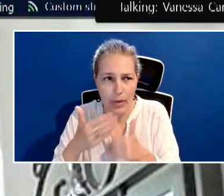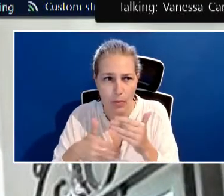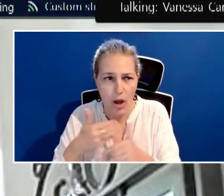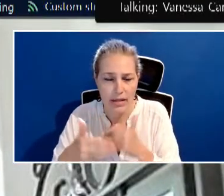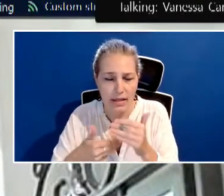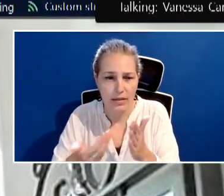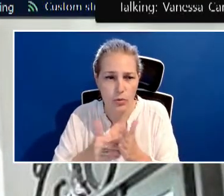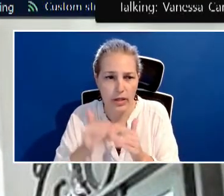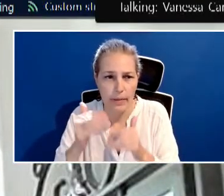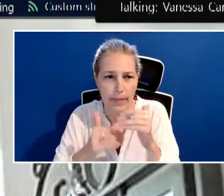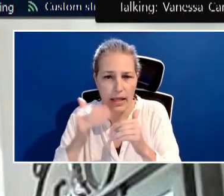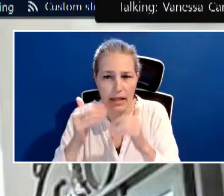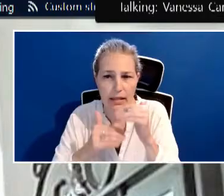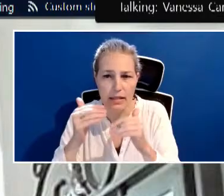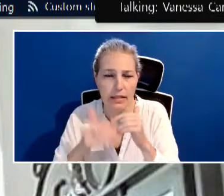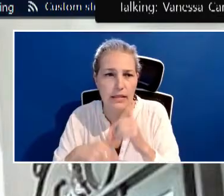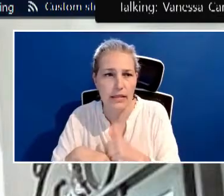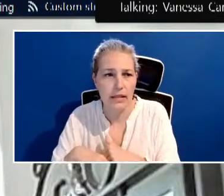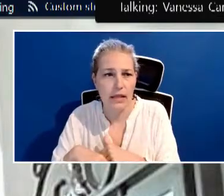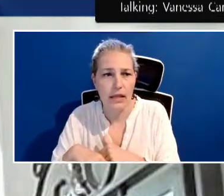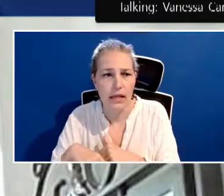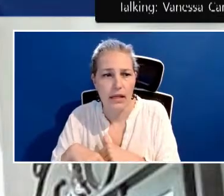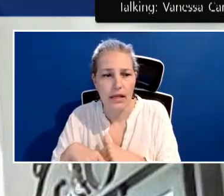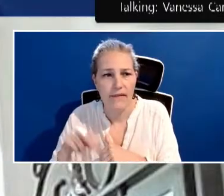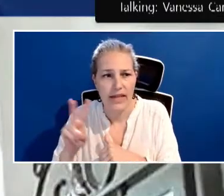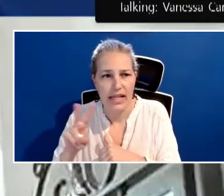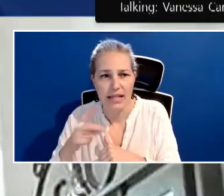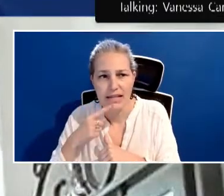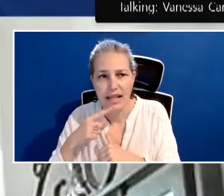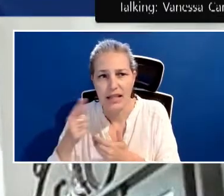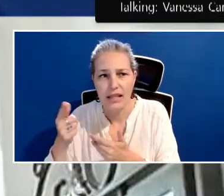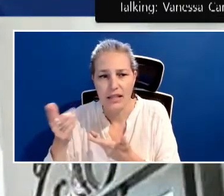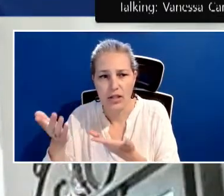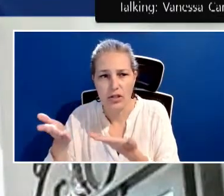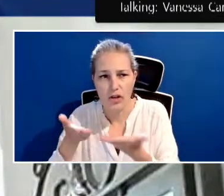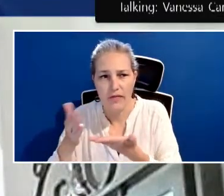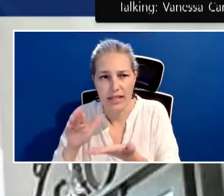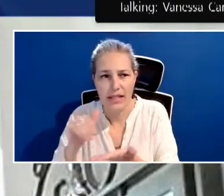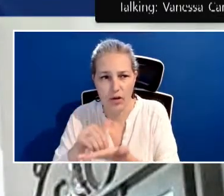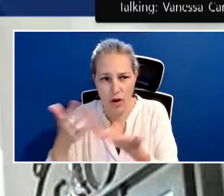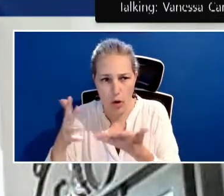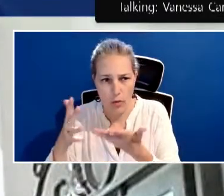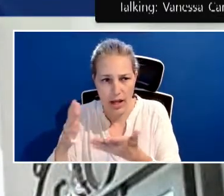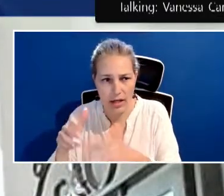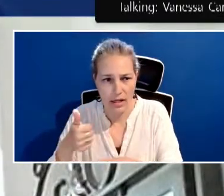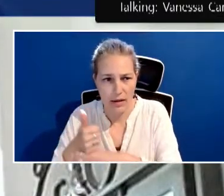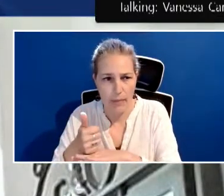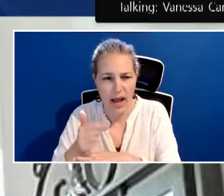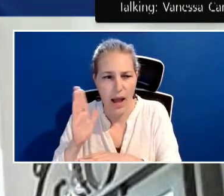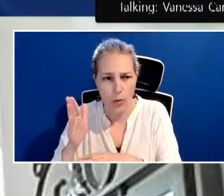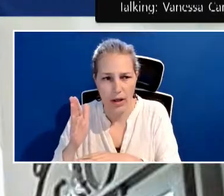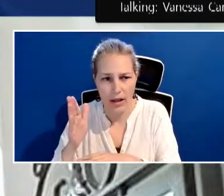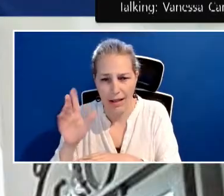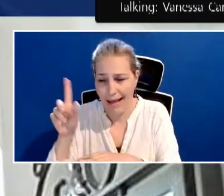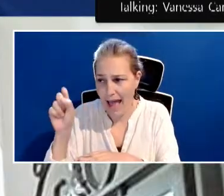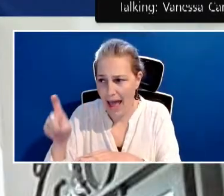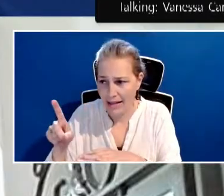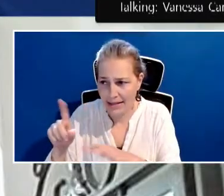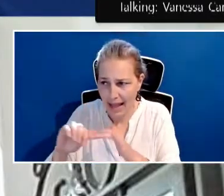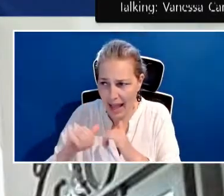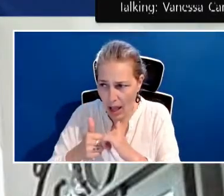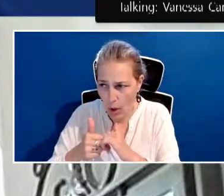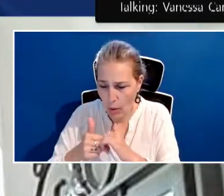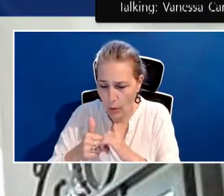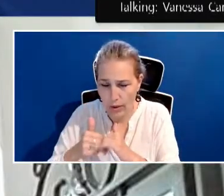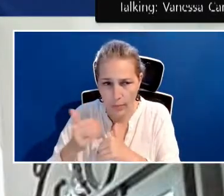service center that's been installed. I would have to get more information on what's being done in the background to help expedite that